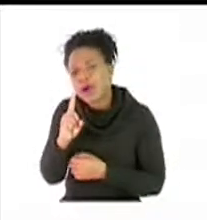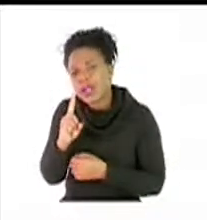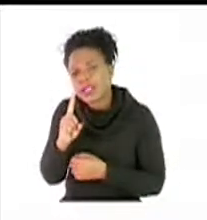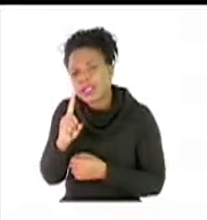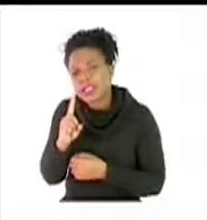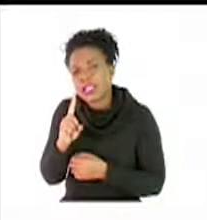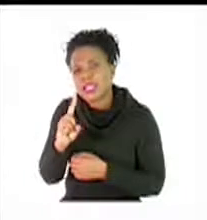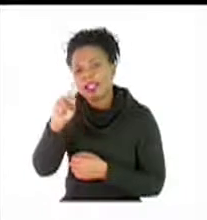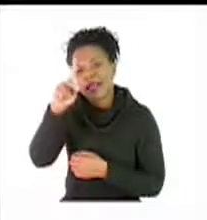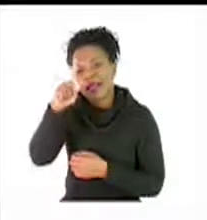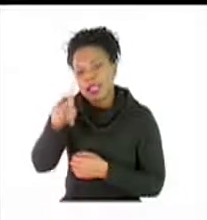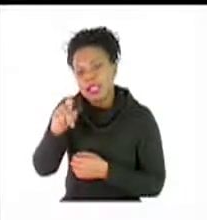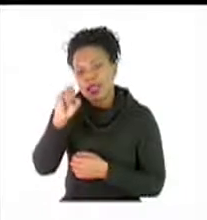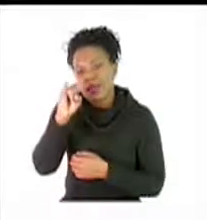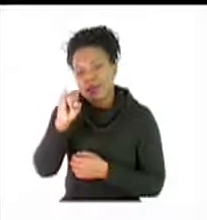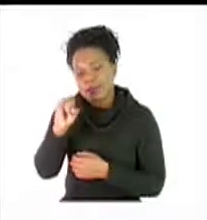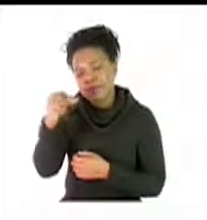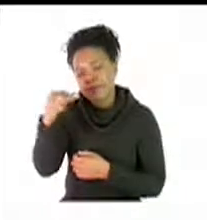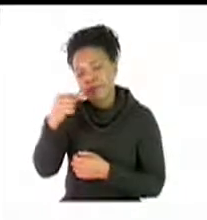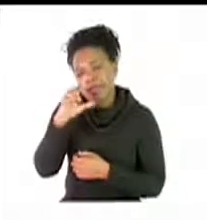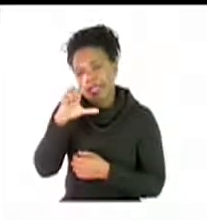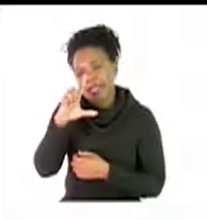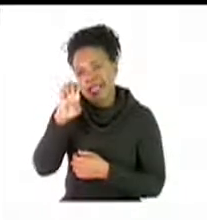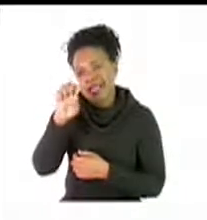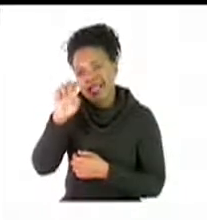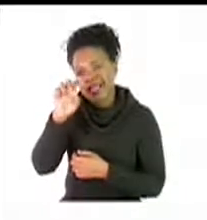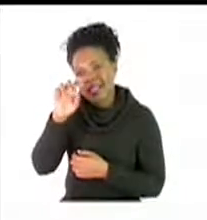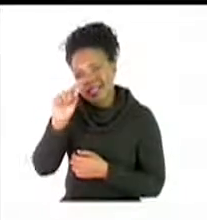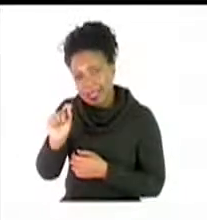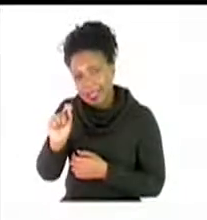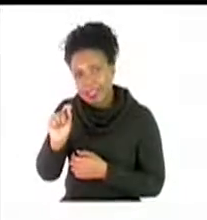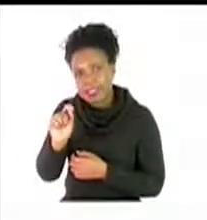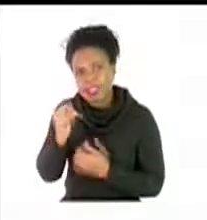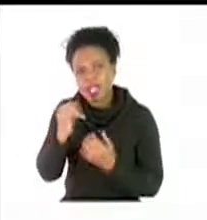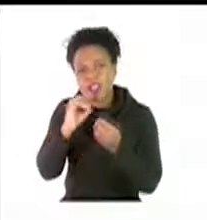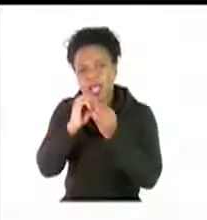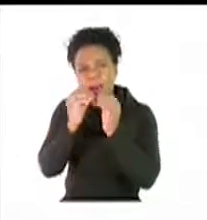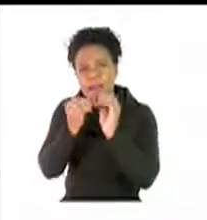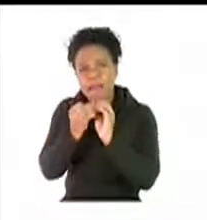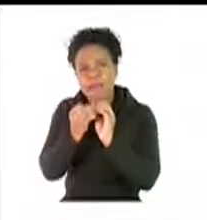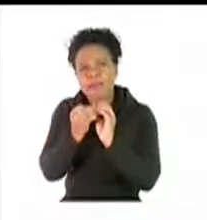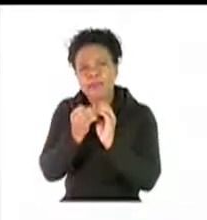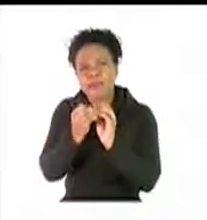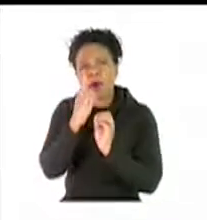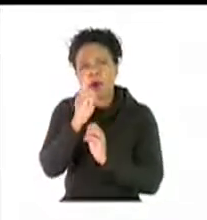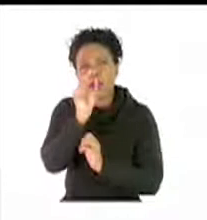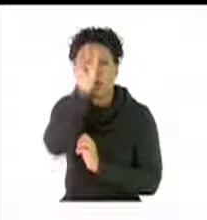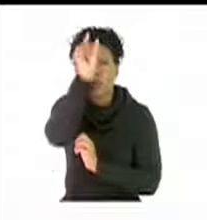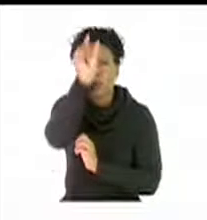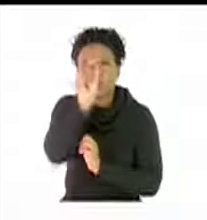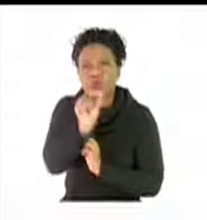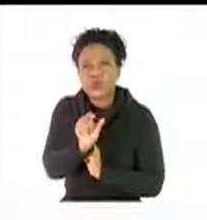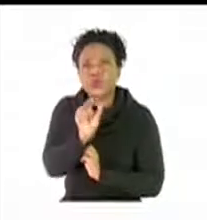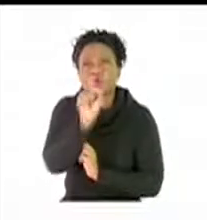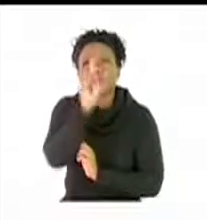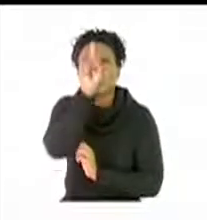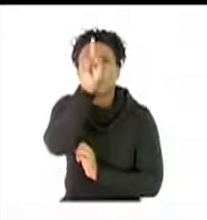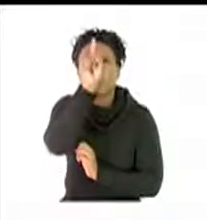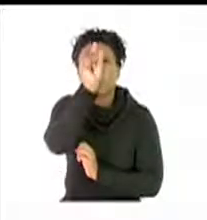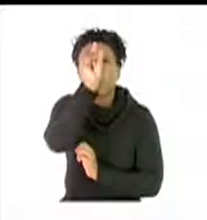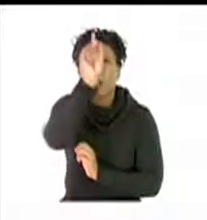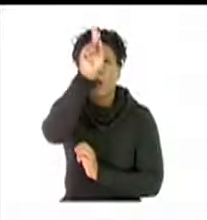be a piglet. So if you write from number one going downwards, piglet should